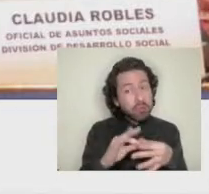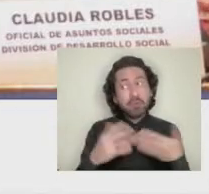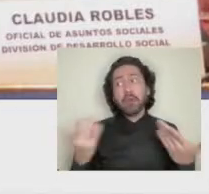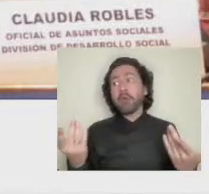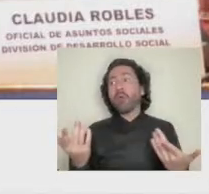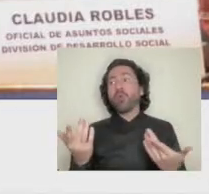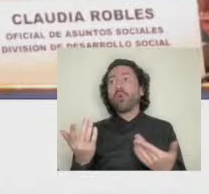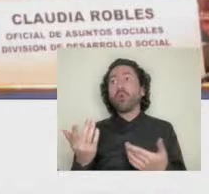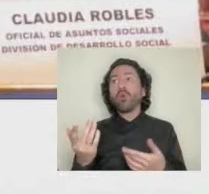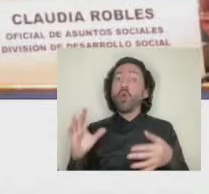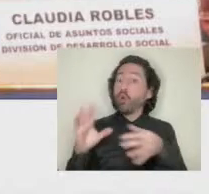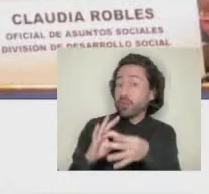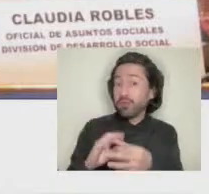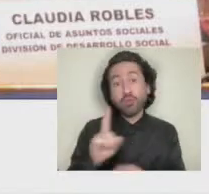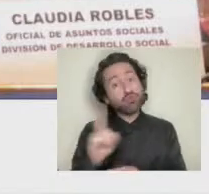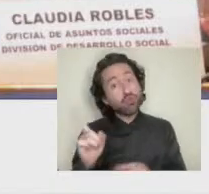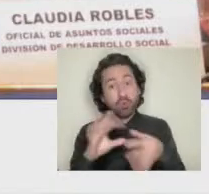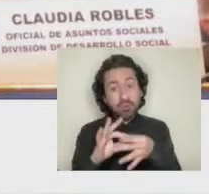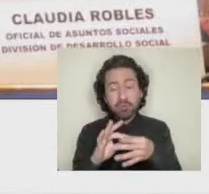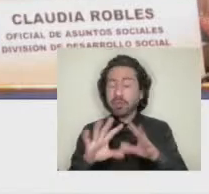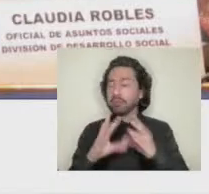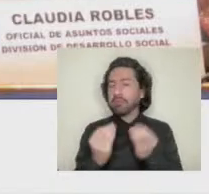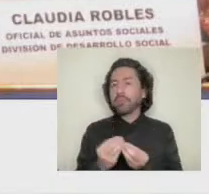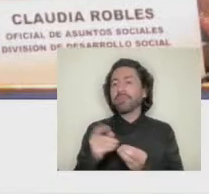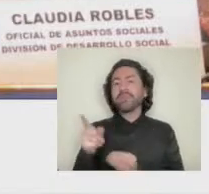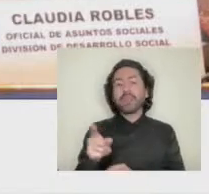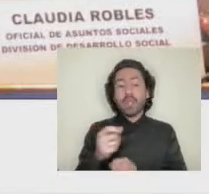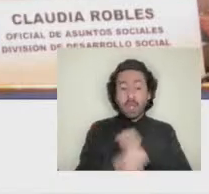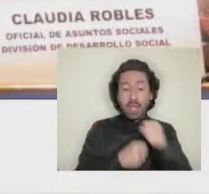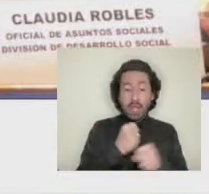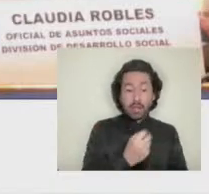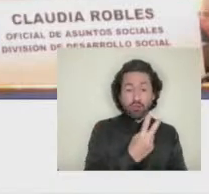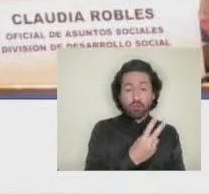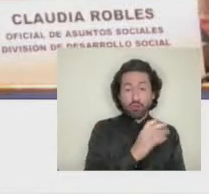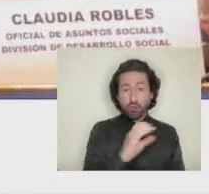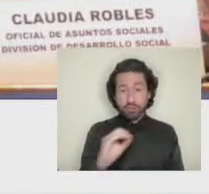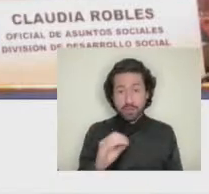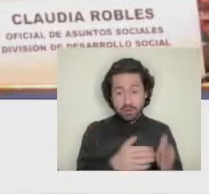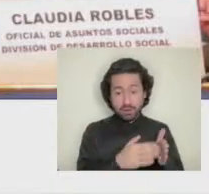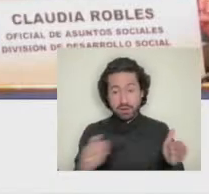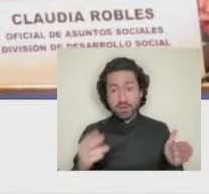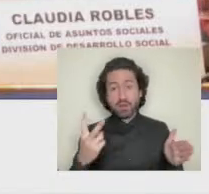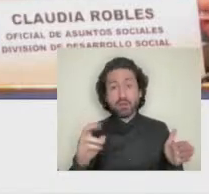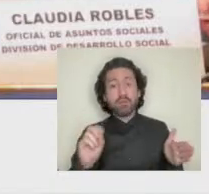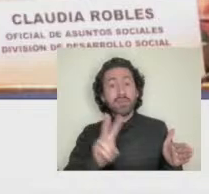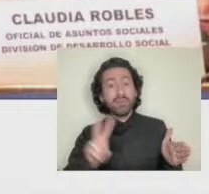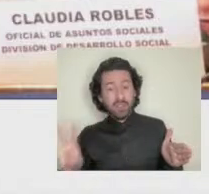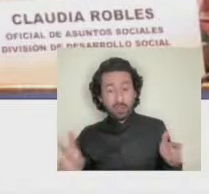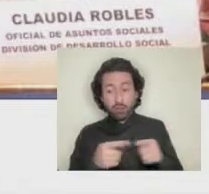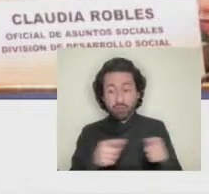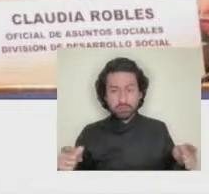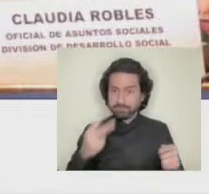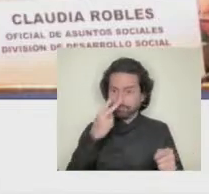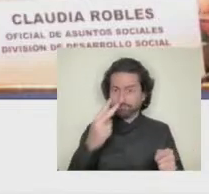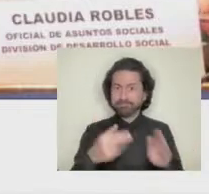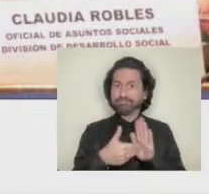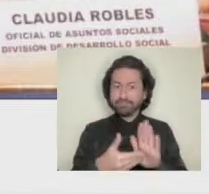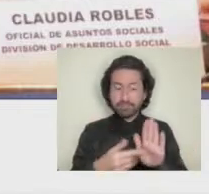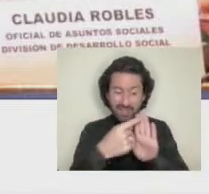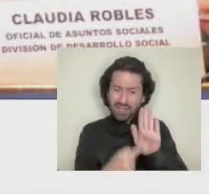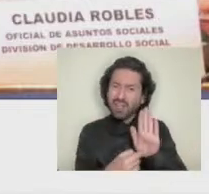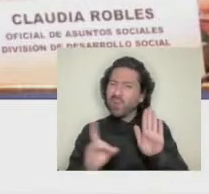or non-contributory or total, has evolved between the year 2000 and the year 2022. This is data that comes from the book